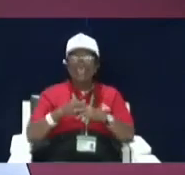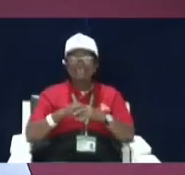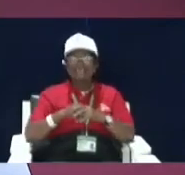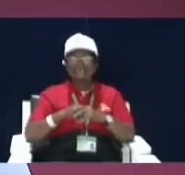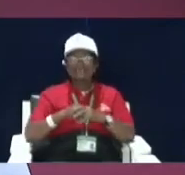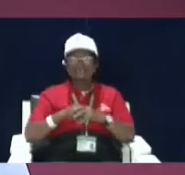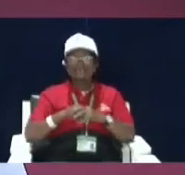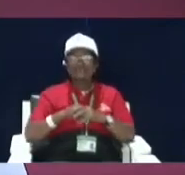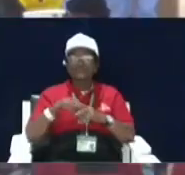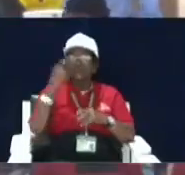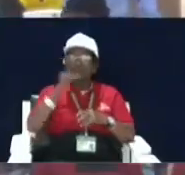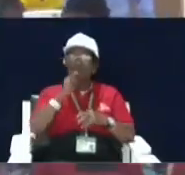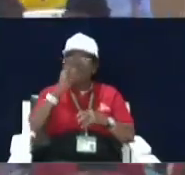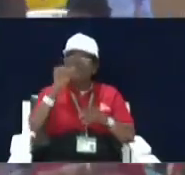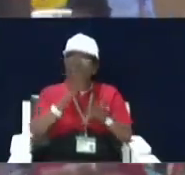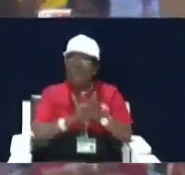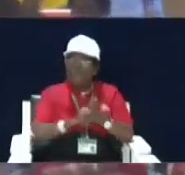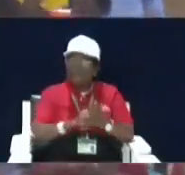Who is that one?